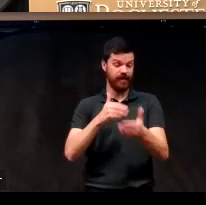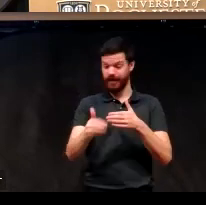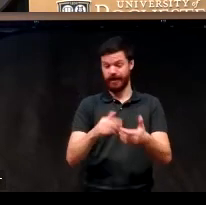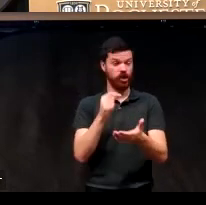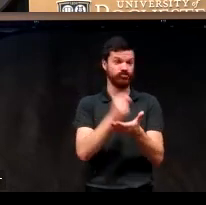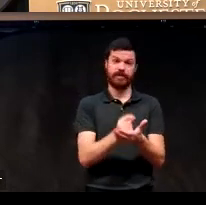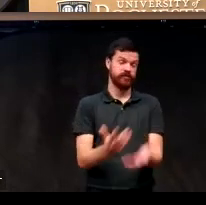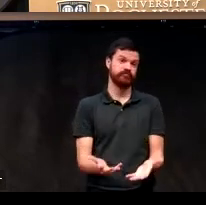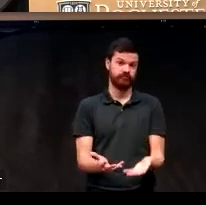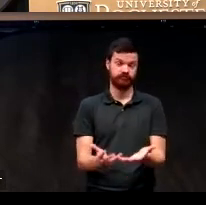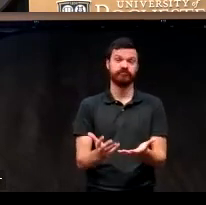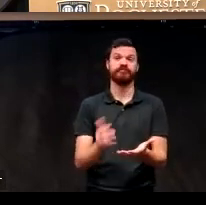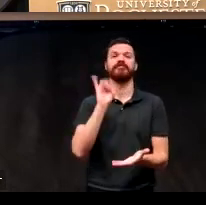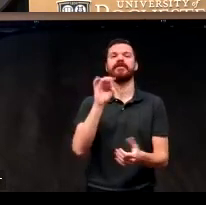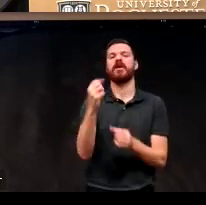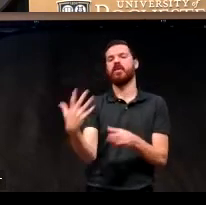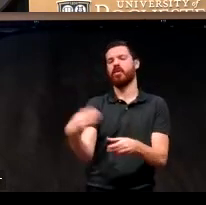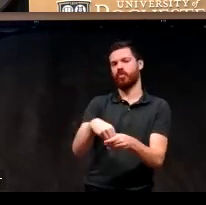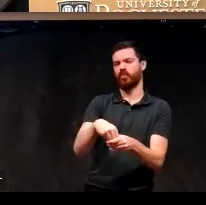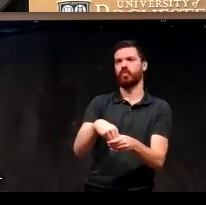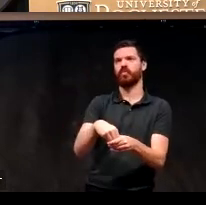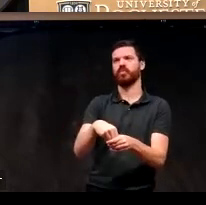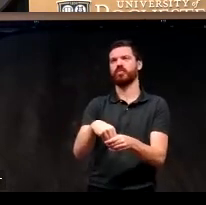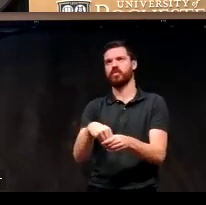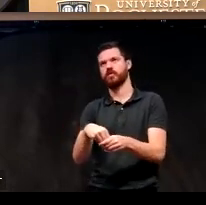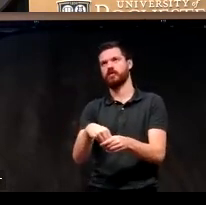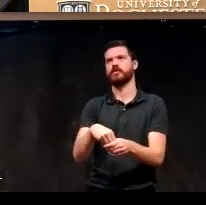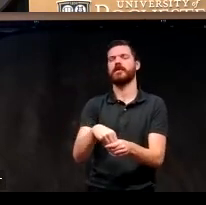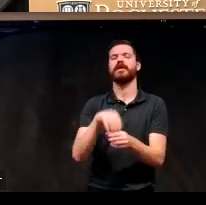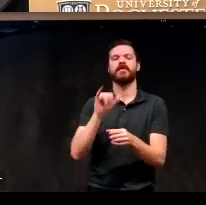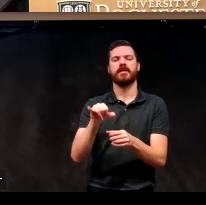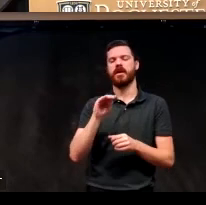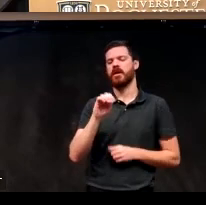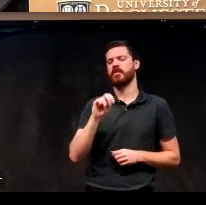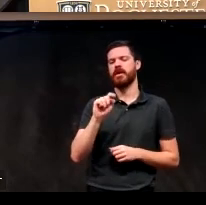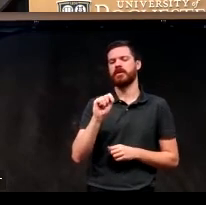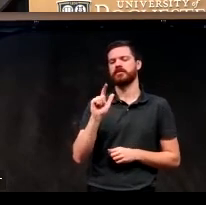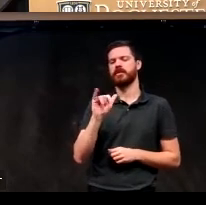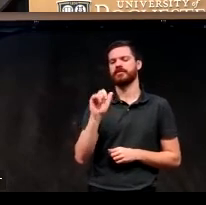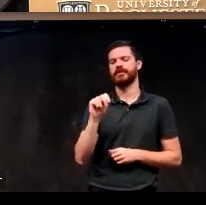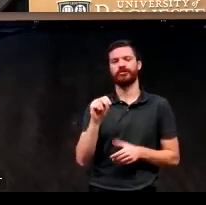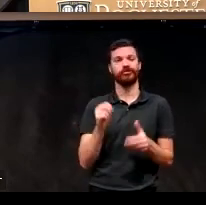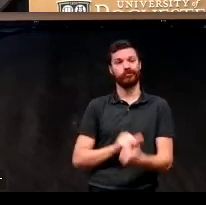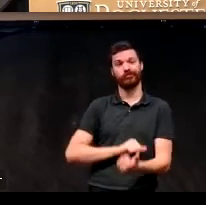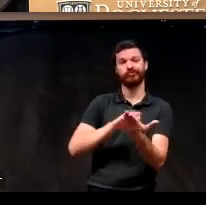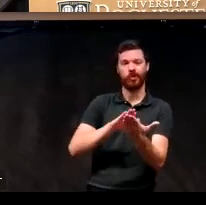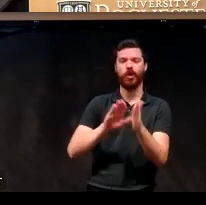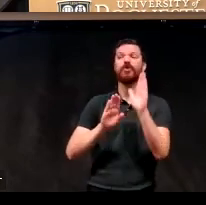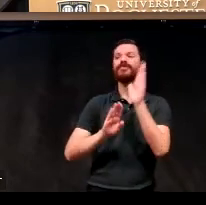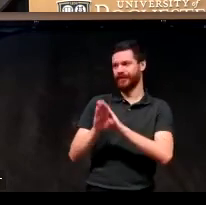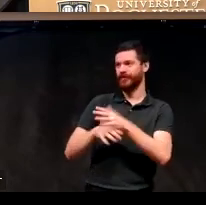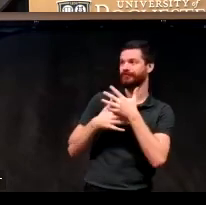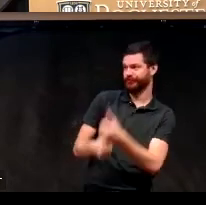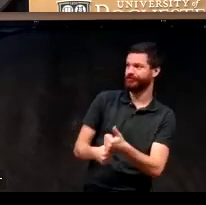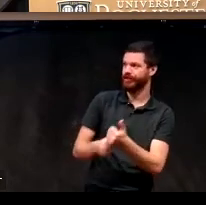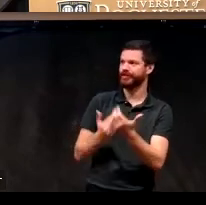treatment is, if you can include this sort of mentalizing approach, it can help to build that trust. It can help them